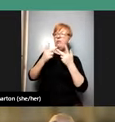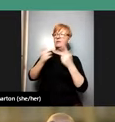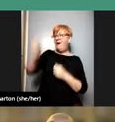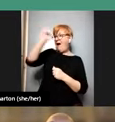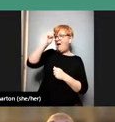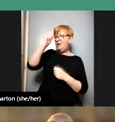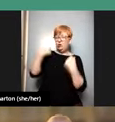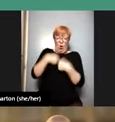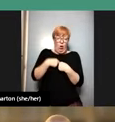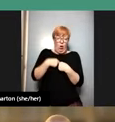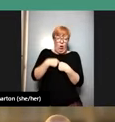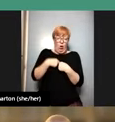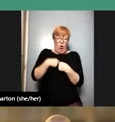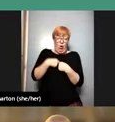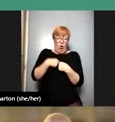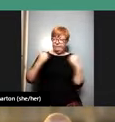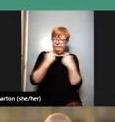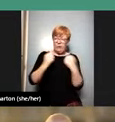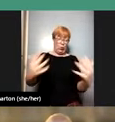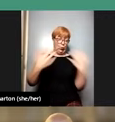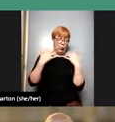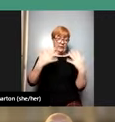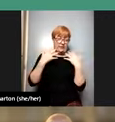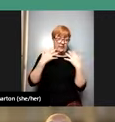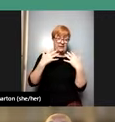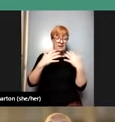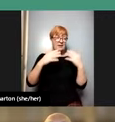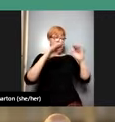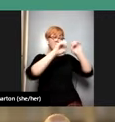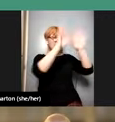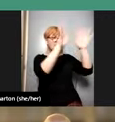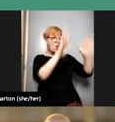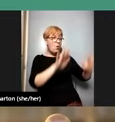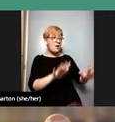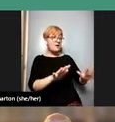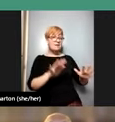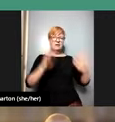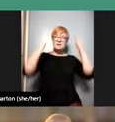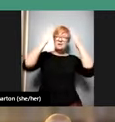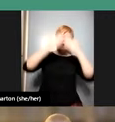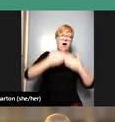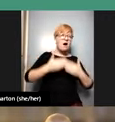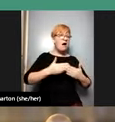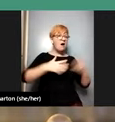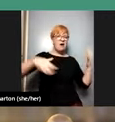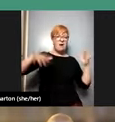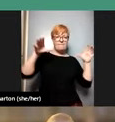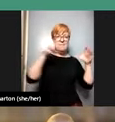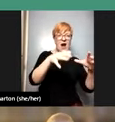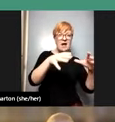wind. Silhouettes mass, and then the buzzing hum of their voices traveling across the